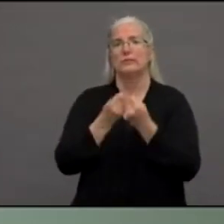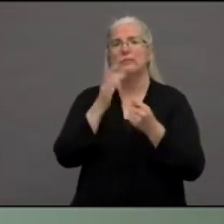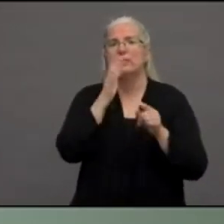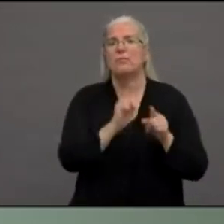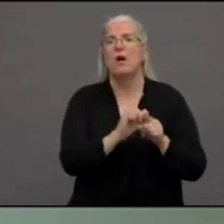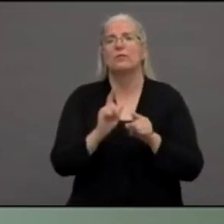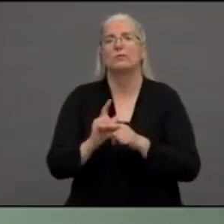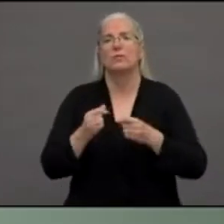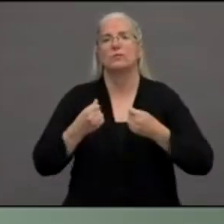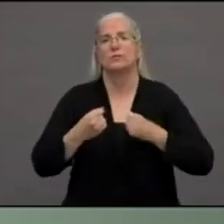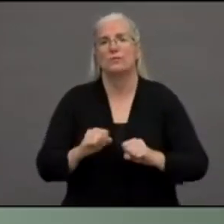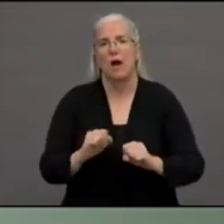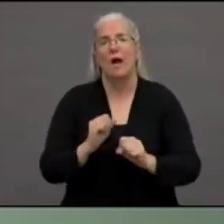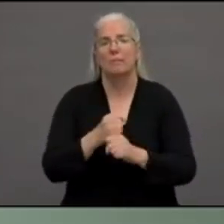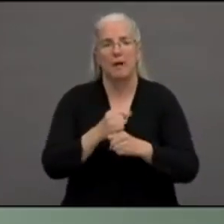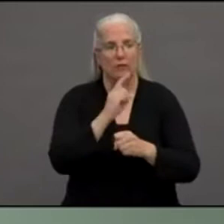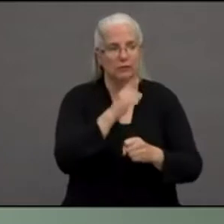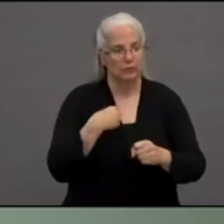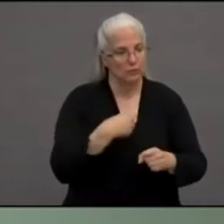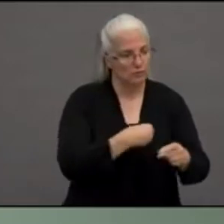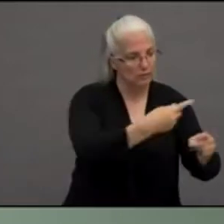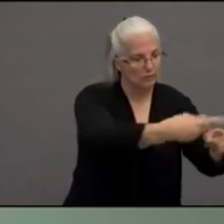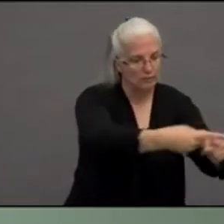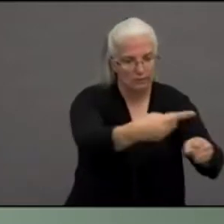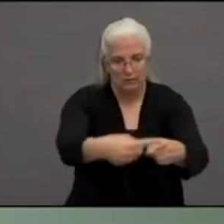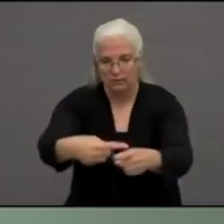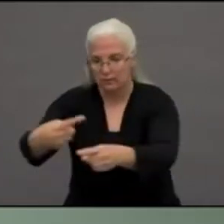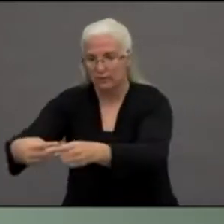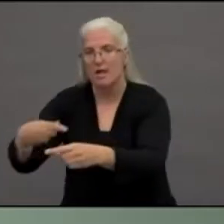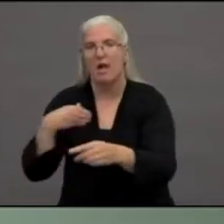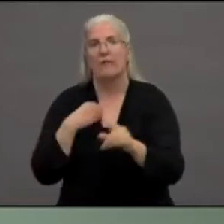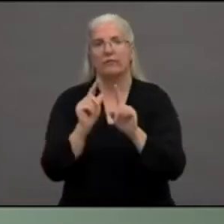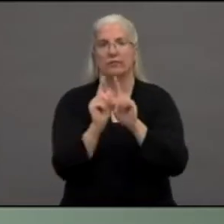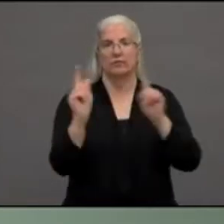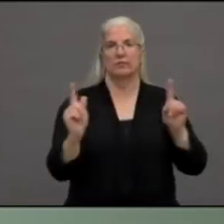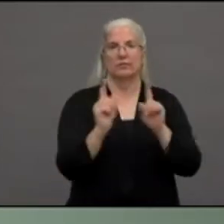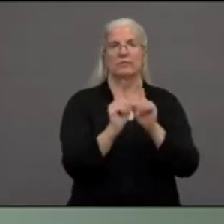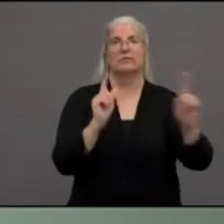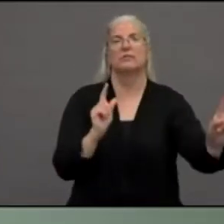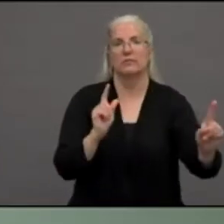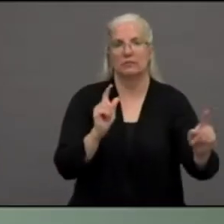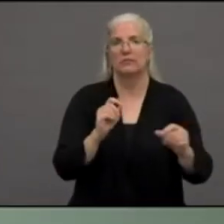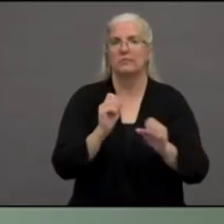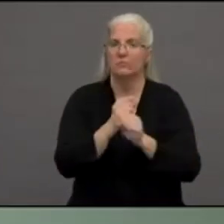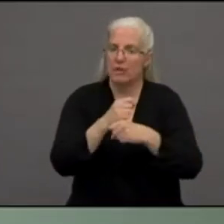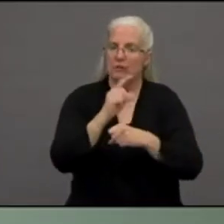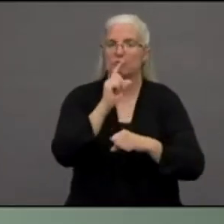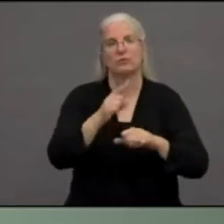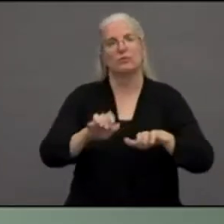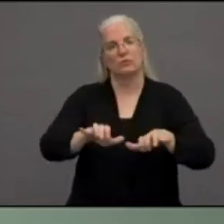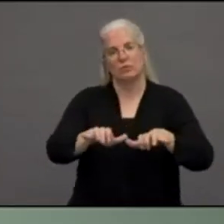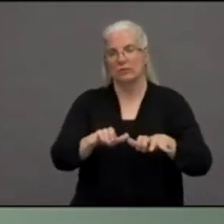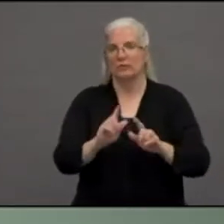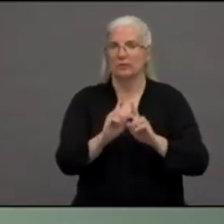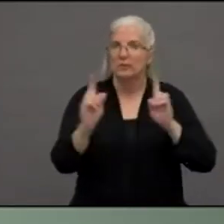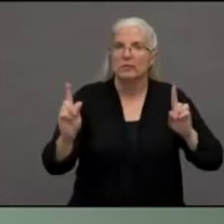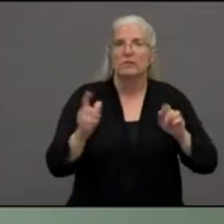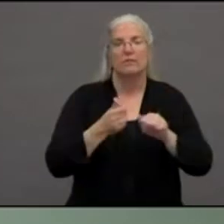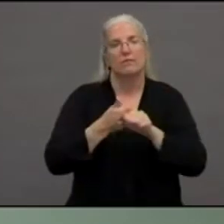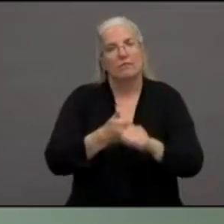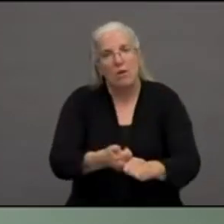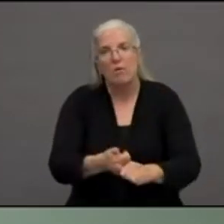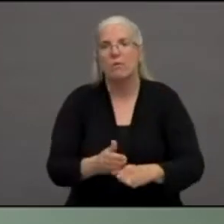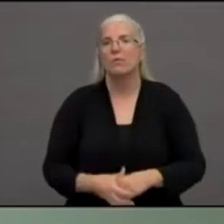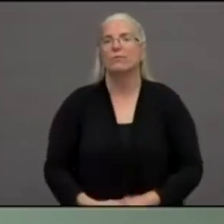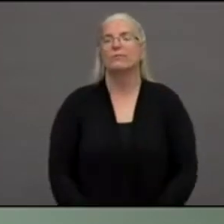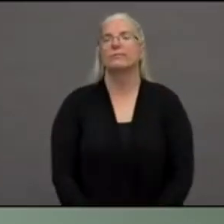to make sure that we are 6 feet or more apart. Another thing we do as well as we